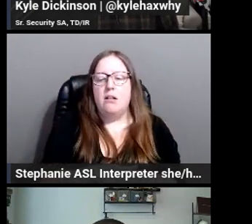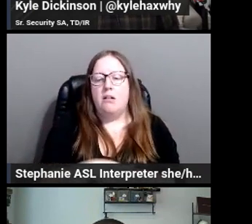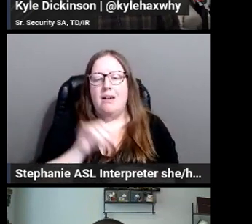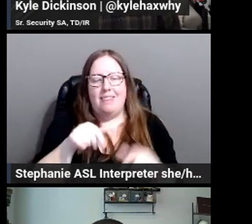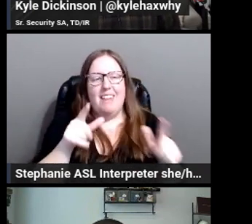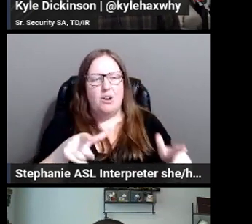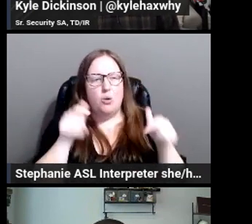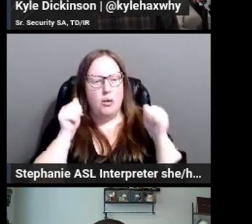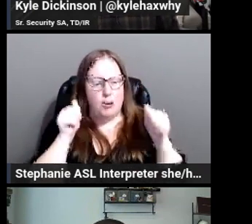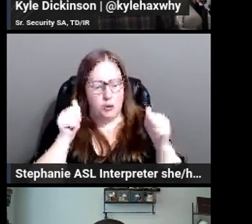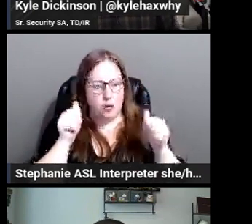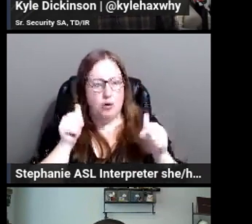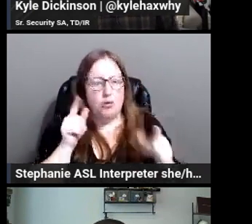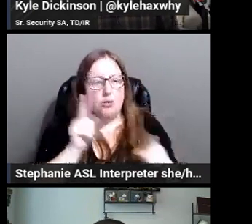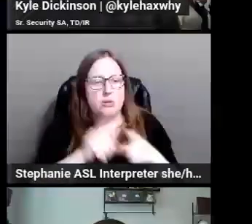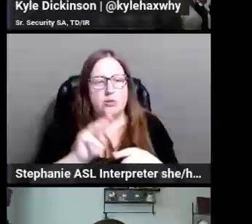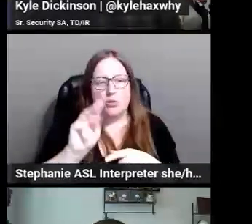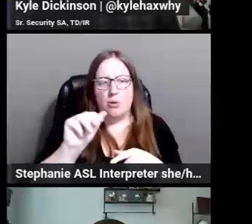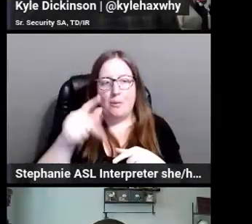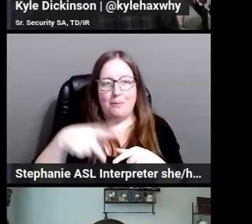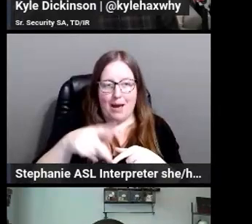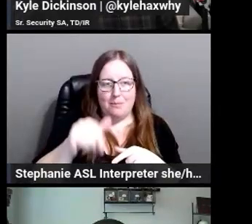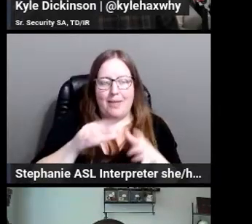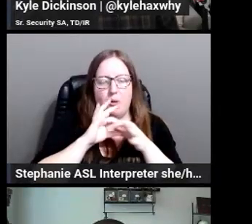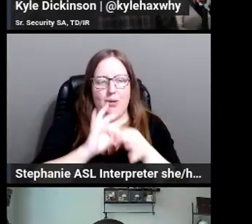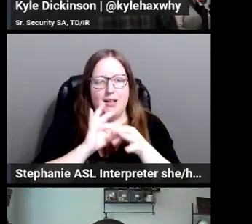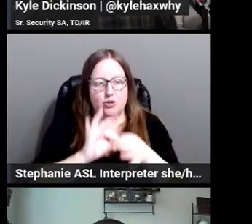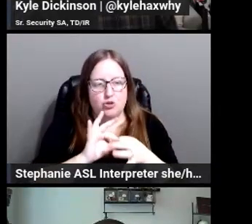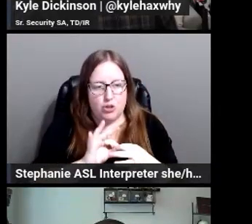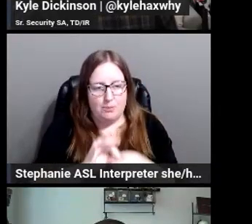quicker to map these relationships.